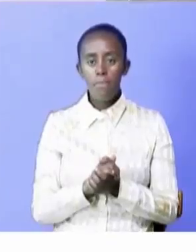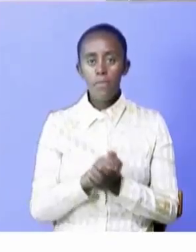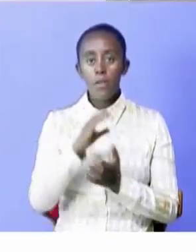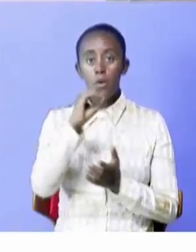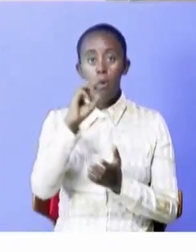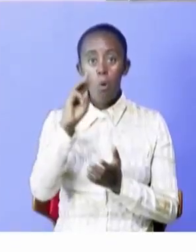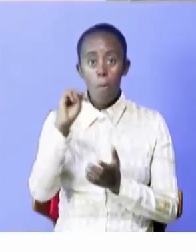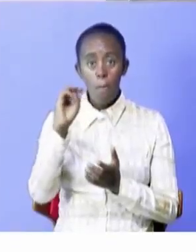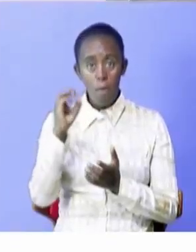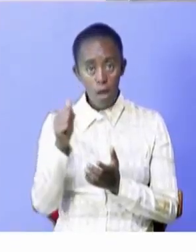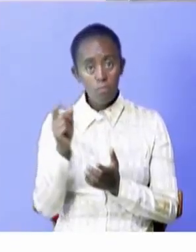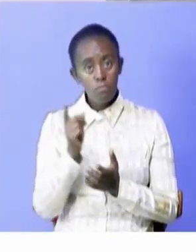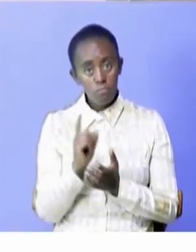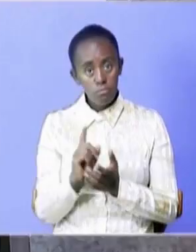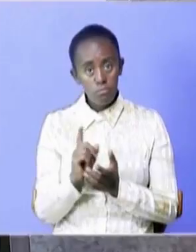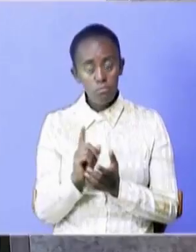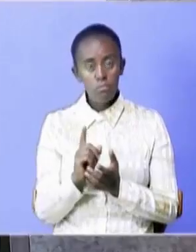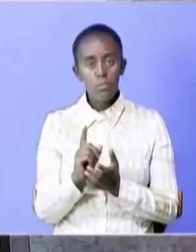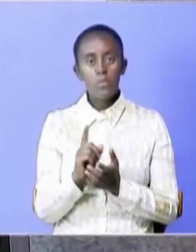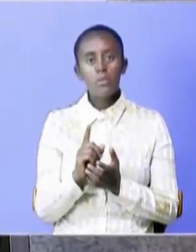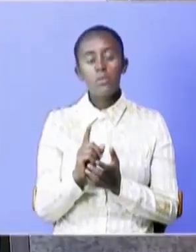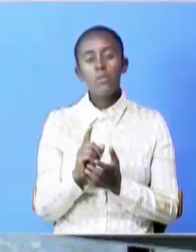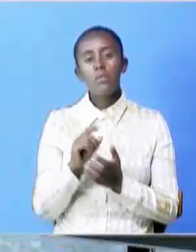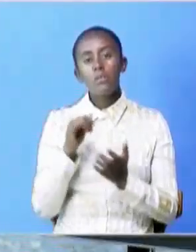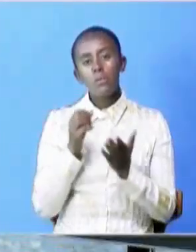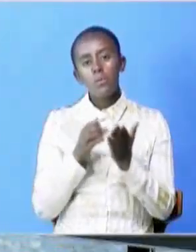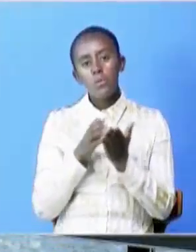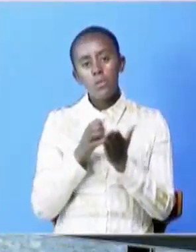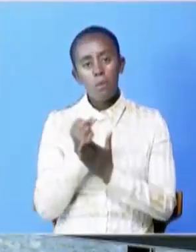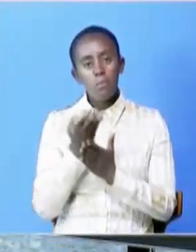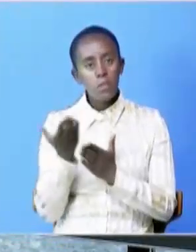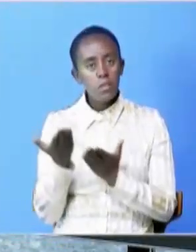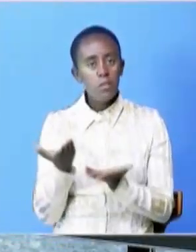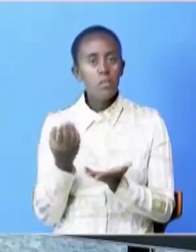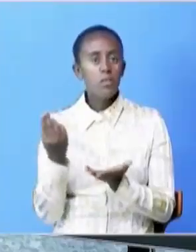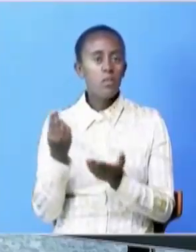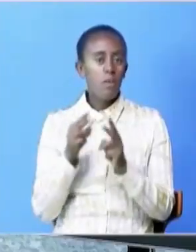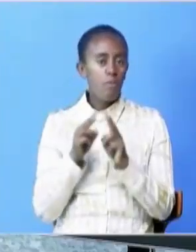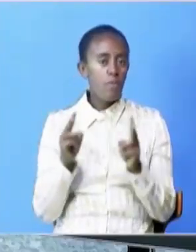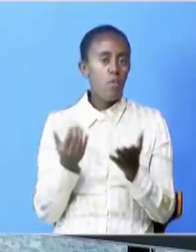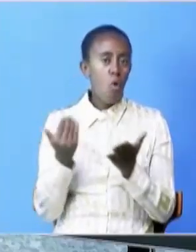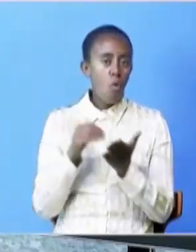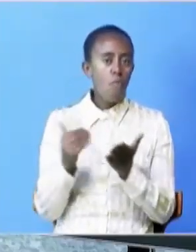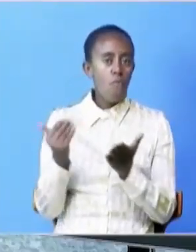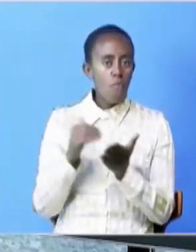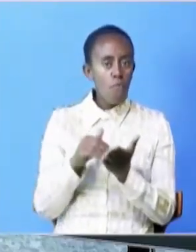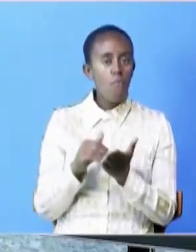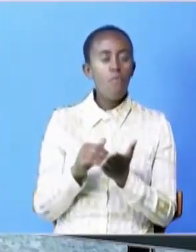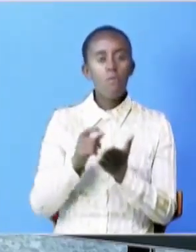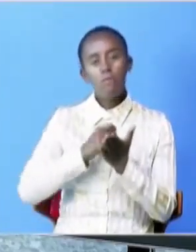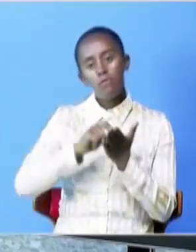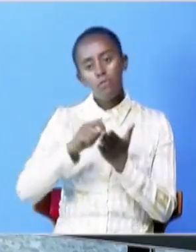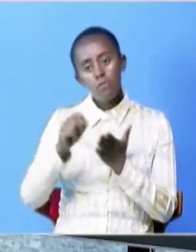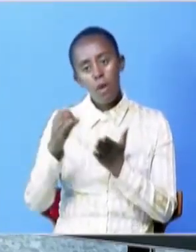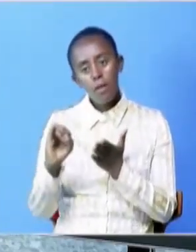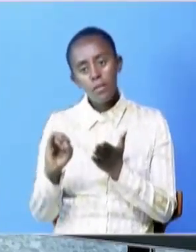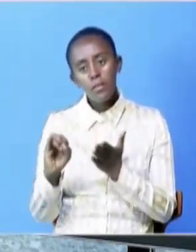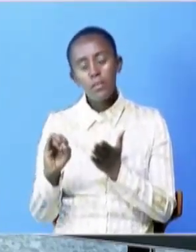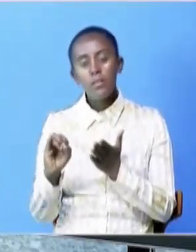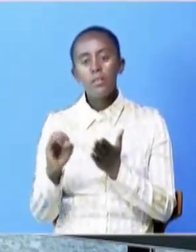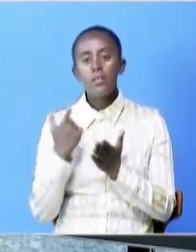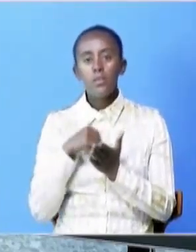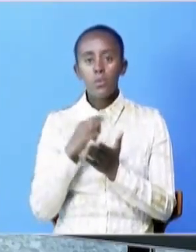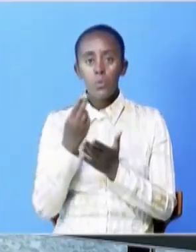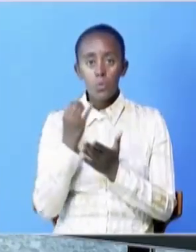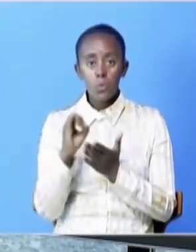Comma is what? Comma is something that we use very often when we're writing. We